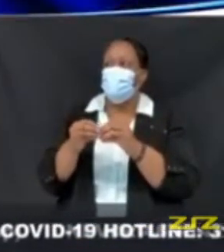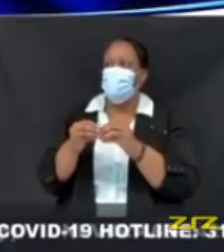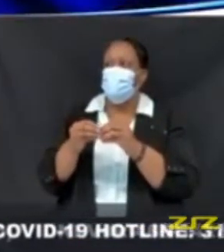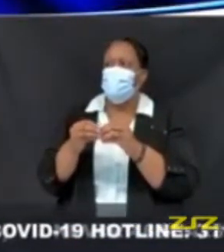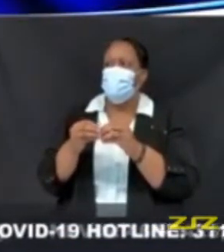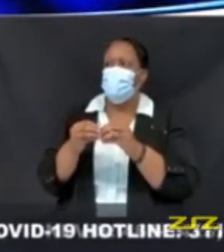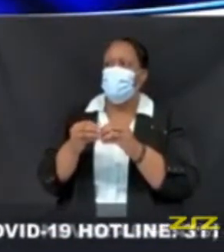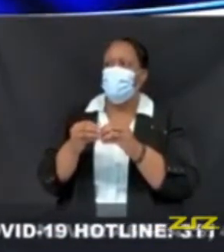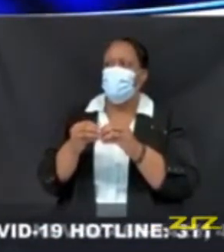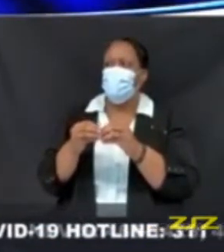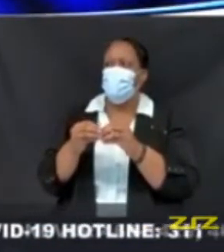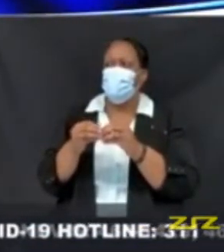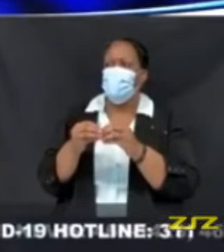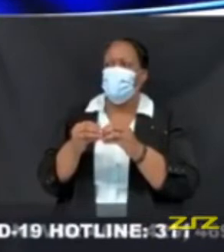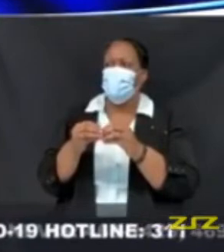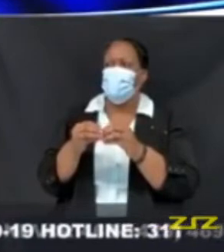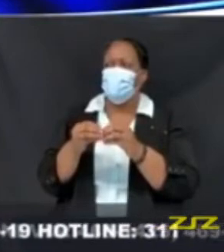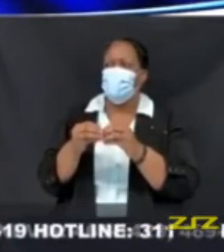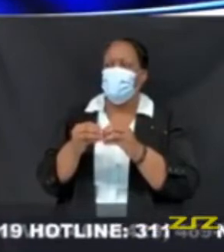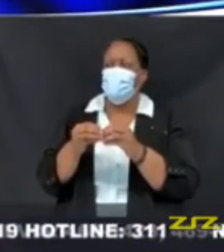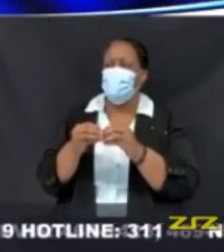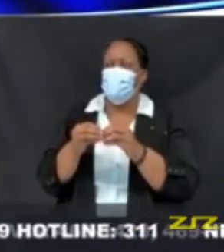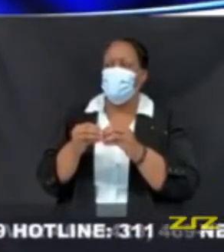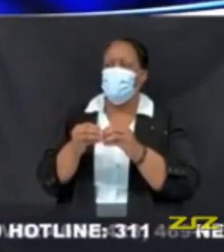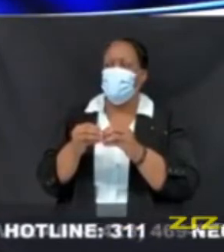currently hospitalized on St. Kitts?